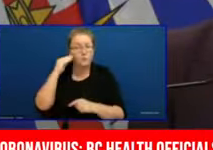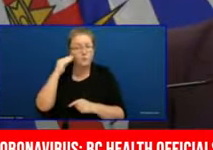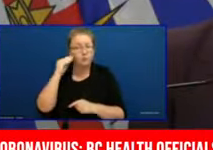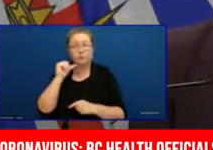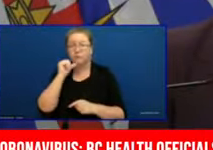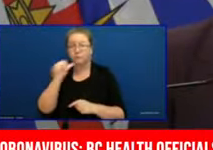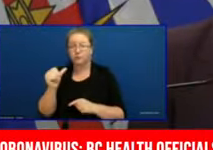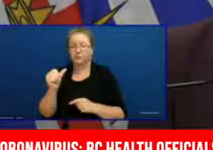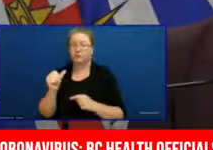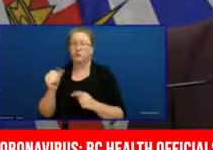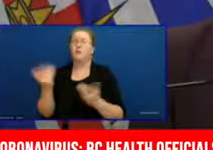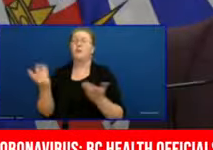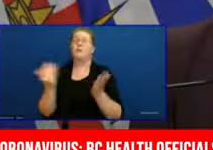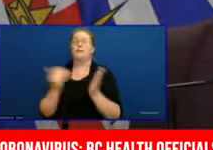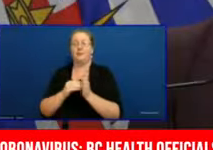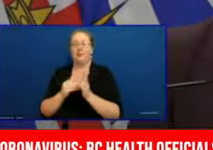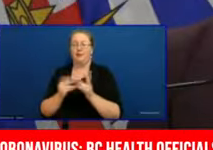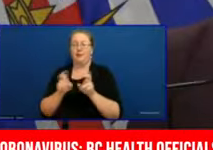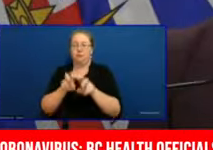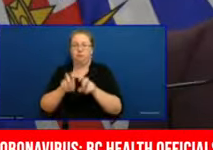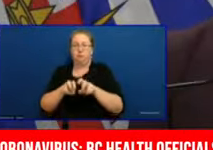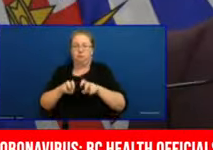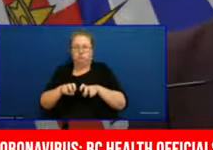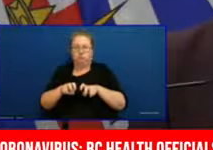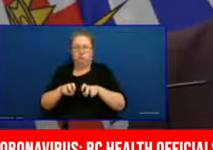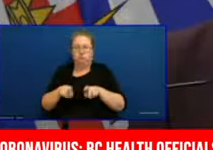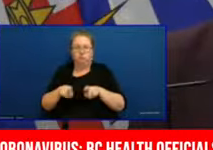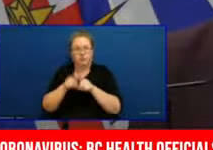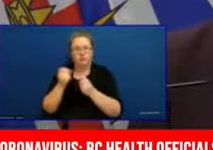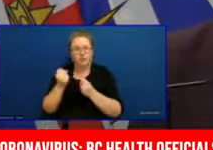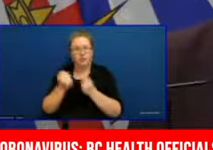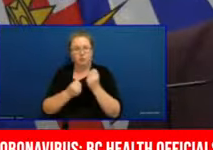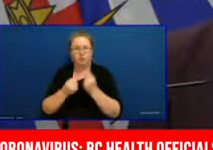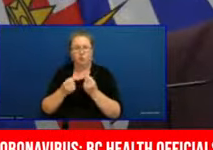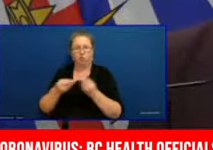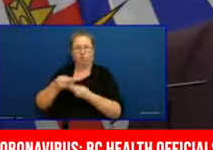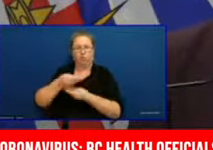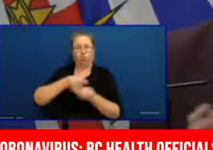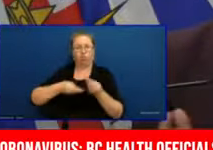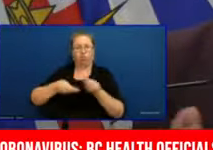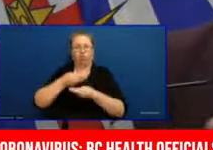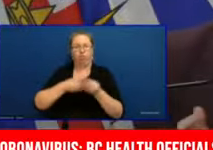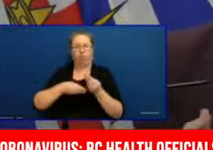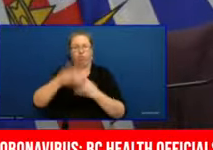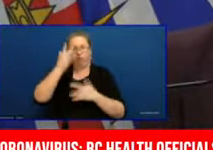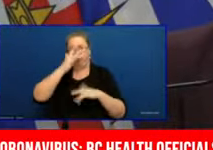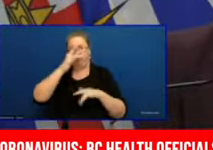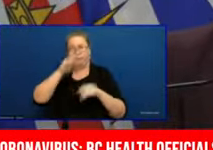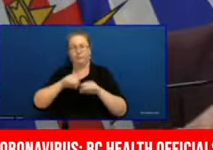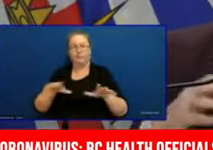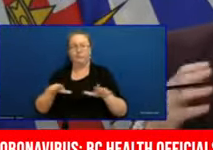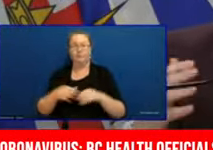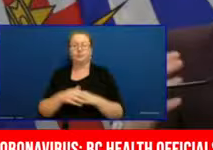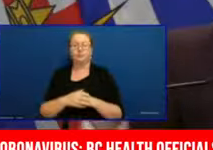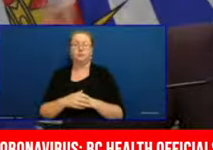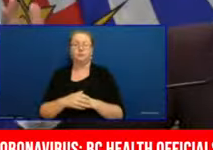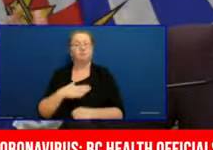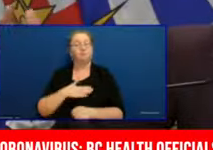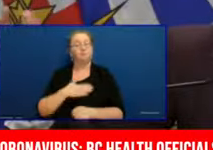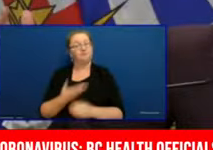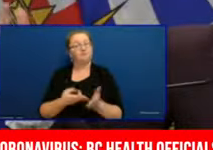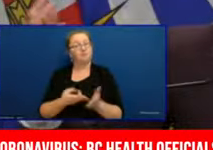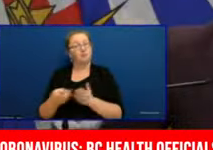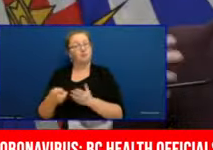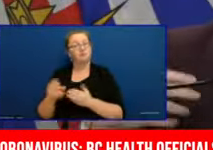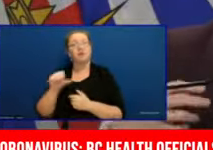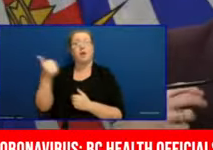household. And that, again, we've seen transmission being spread to other parts of the province through that type of activity. And quite frankly,